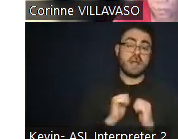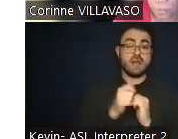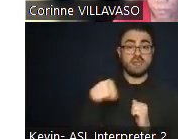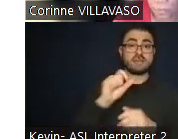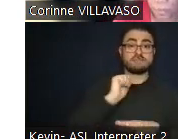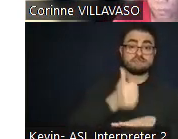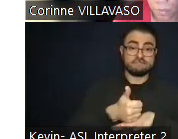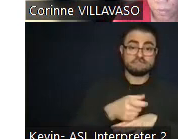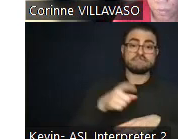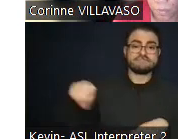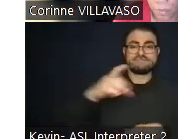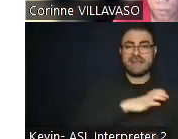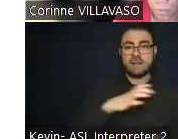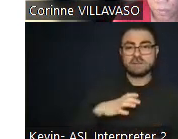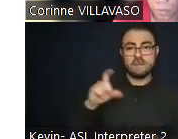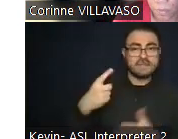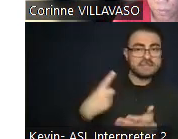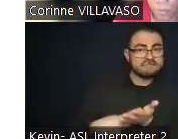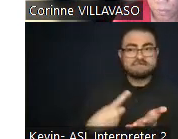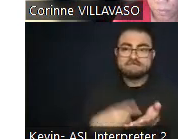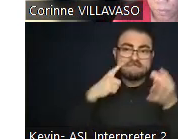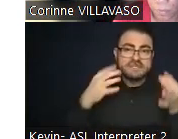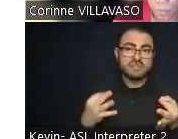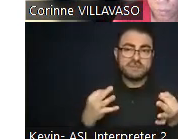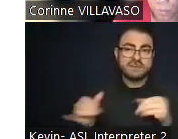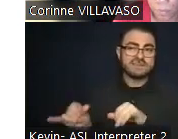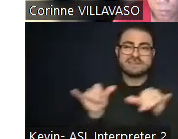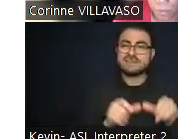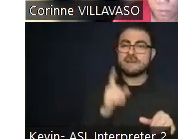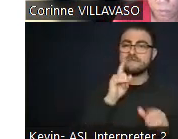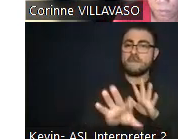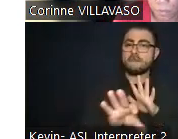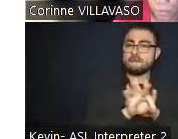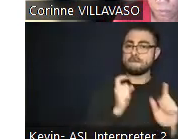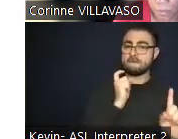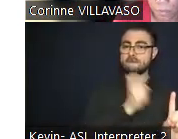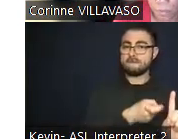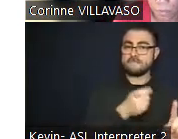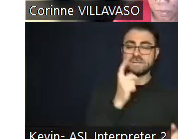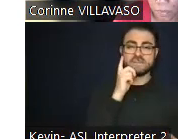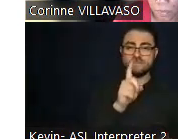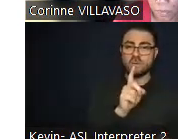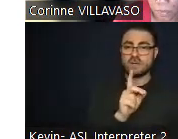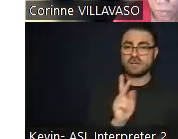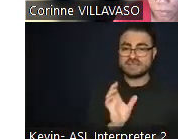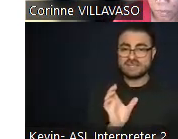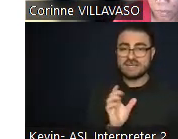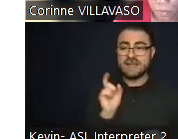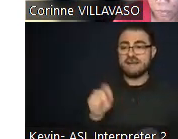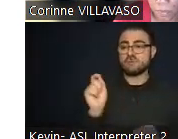and determine, as they did with the appointments to the PAC, they'd have to having to discuss who